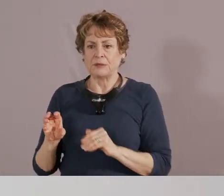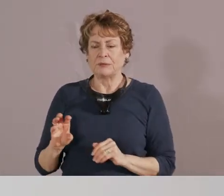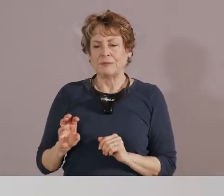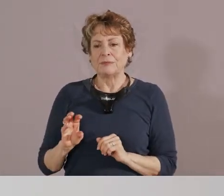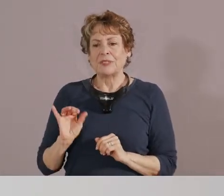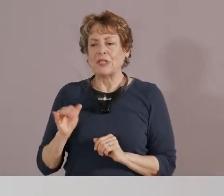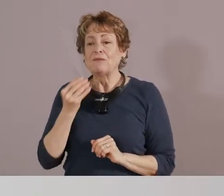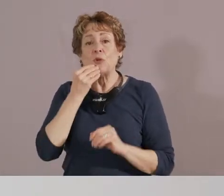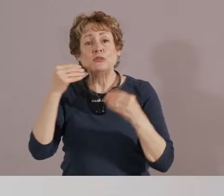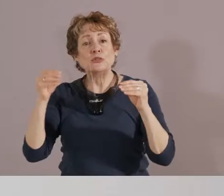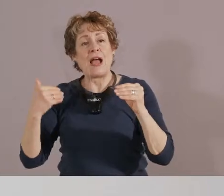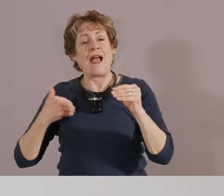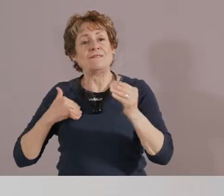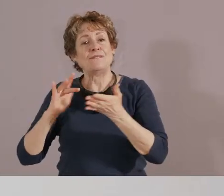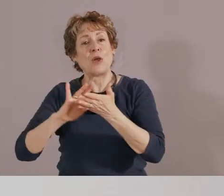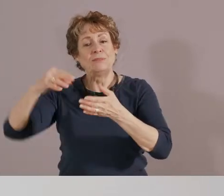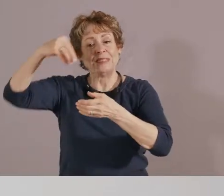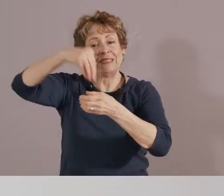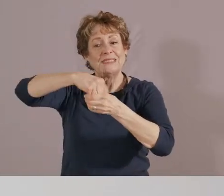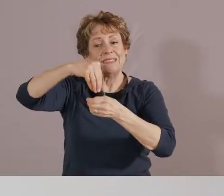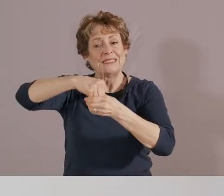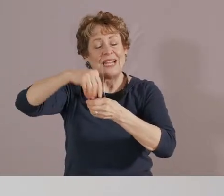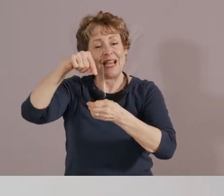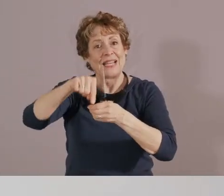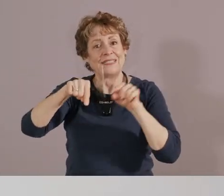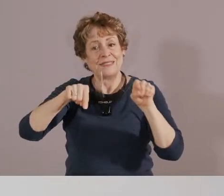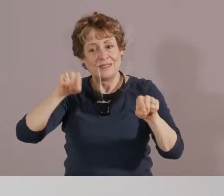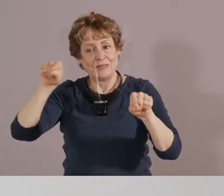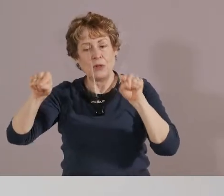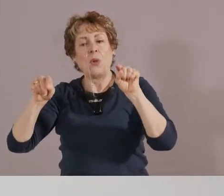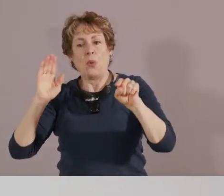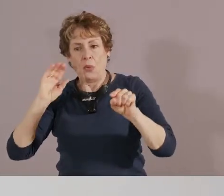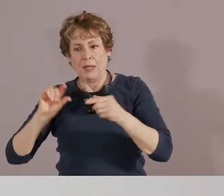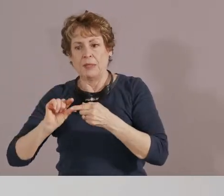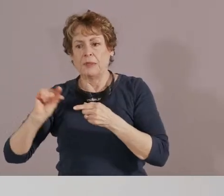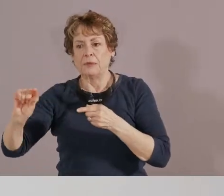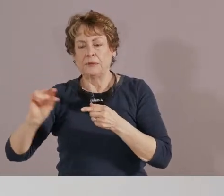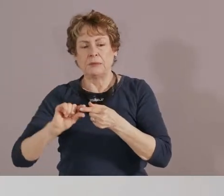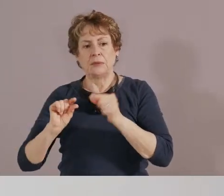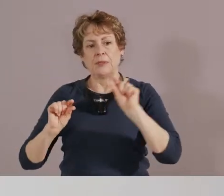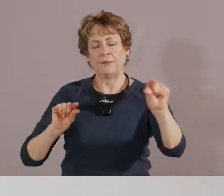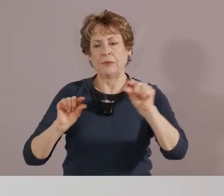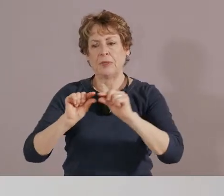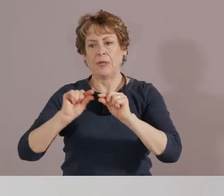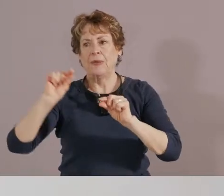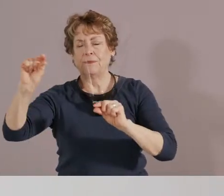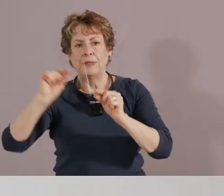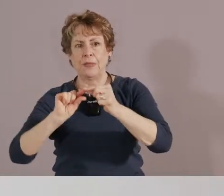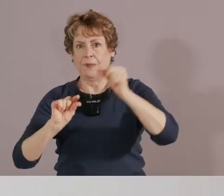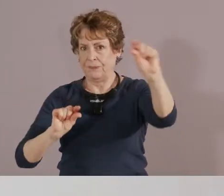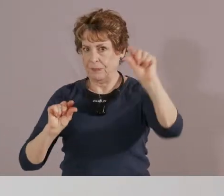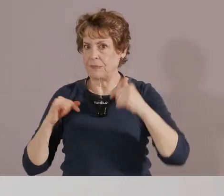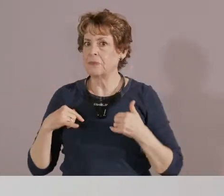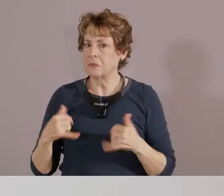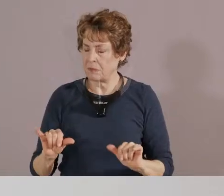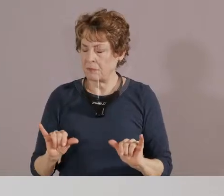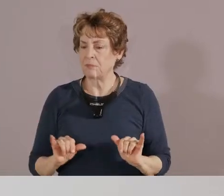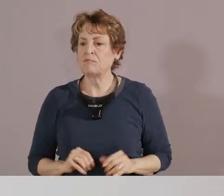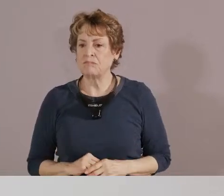So some people, if they've got a Fry's or a Safeway or an Albertsons that they go to and they do have vaccine,